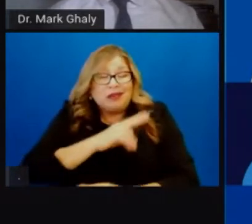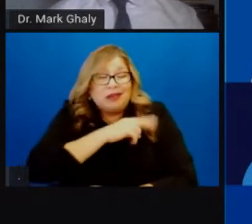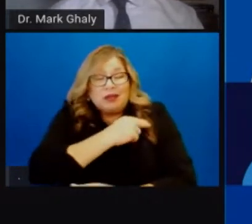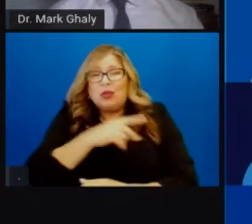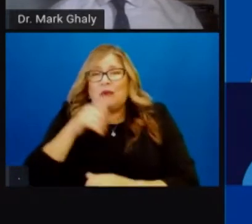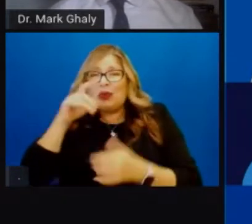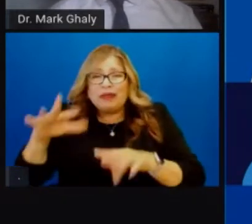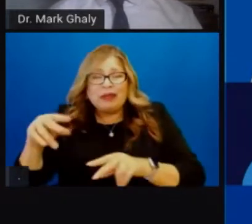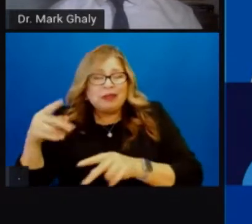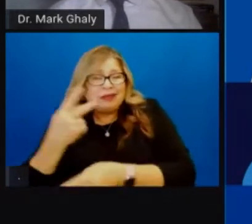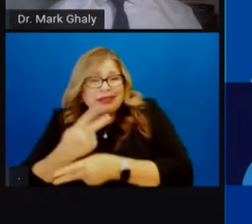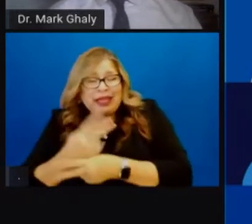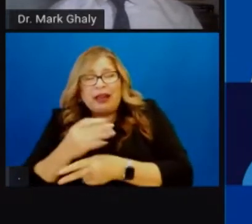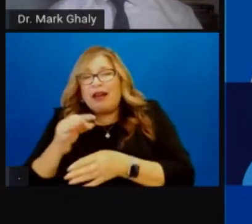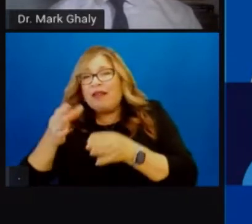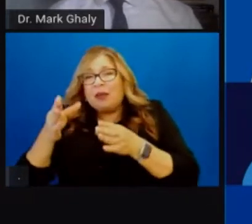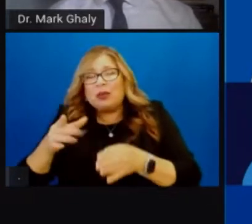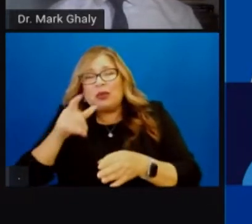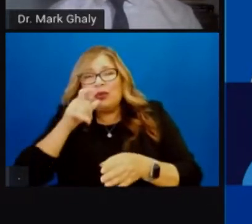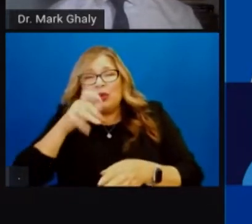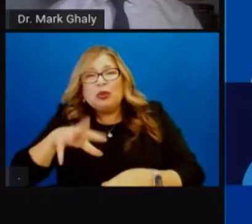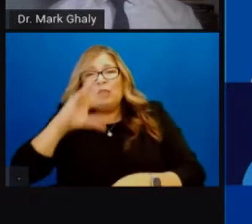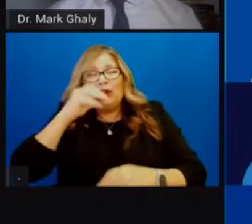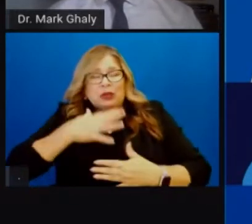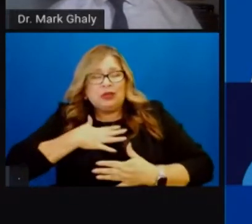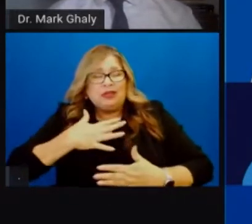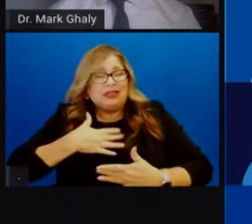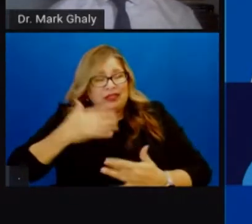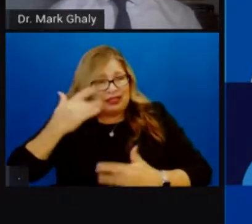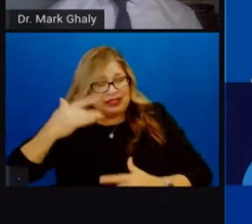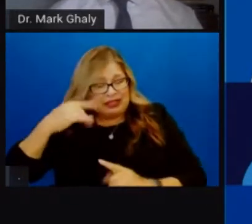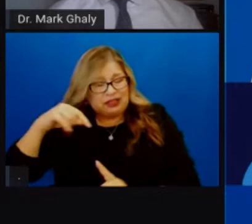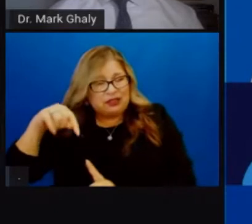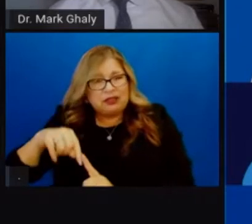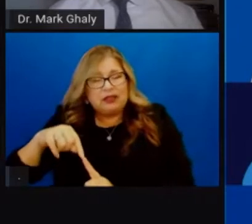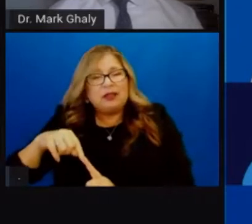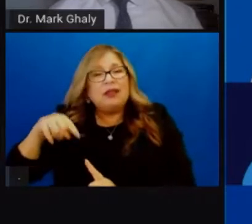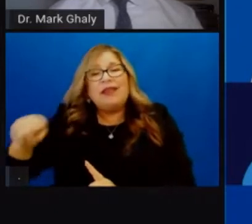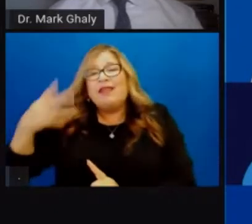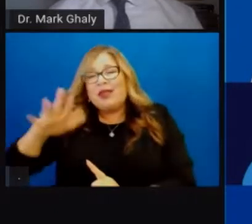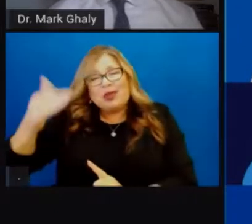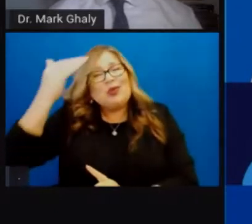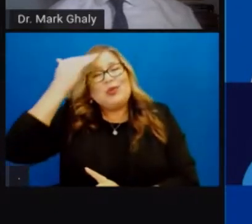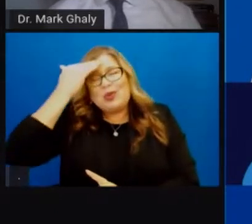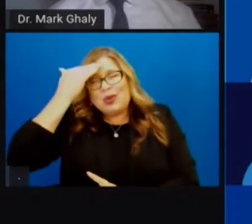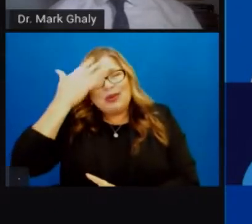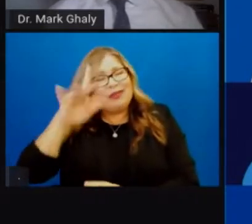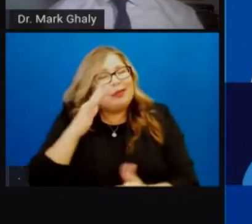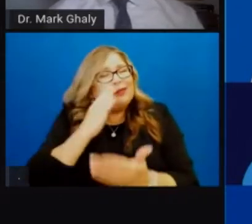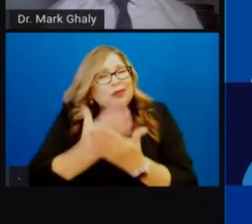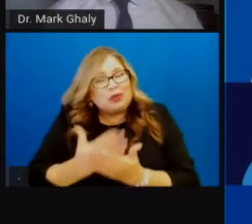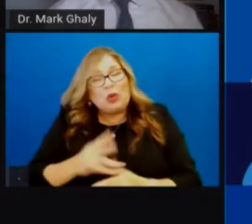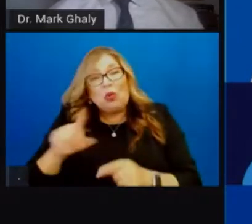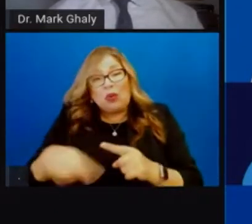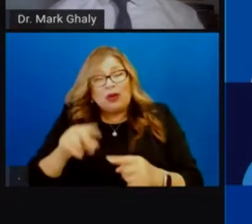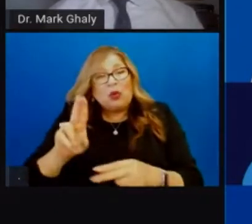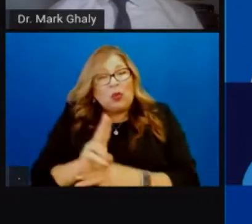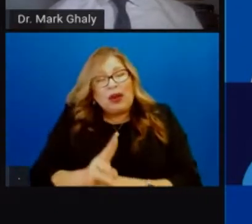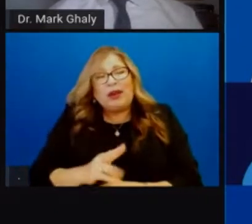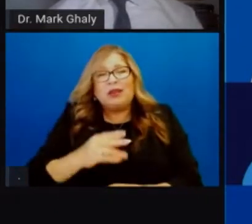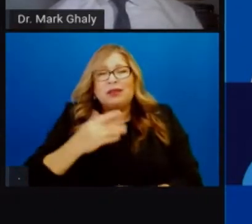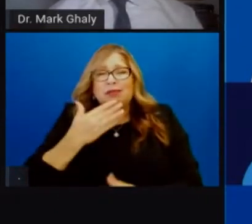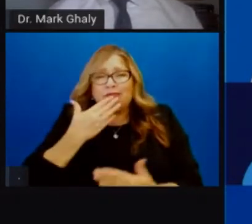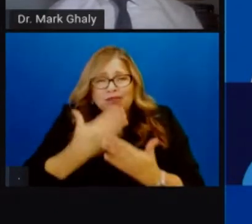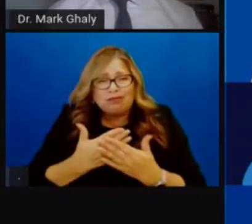respiratory pathogen, when we don a respirator, a well-fitted N95, we